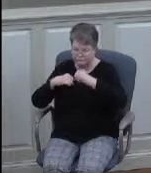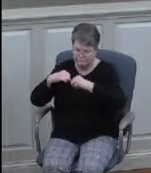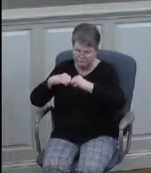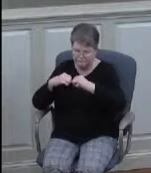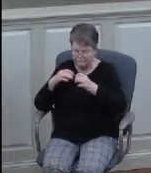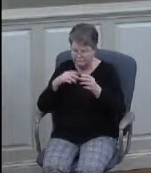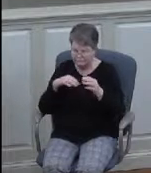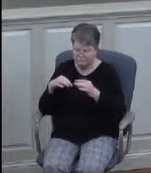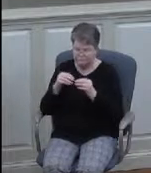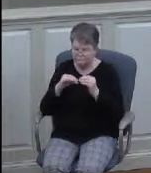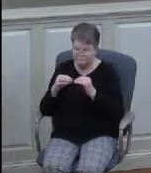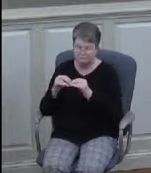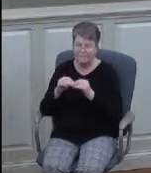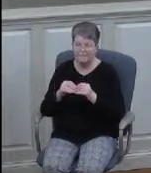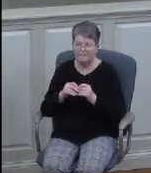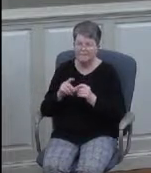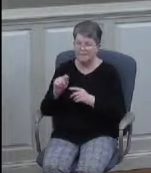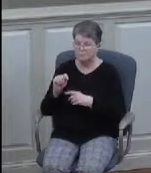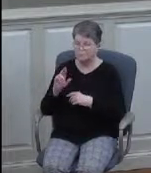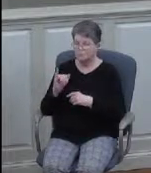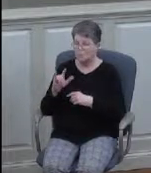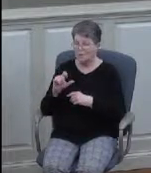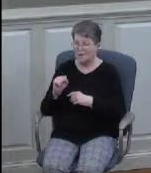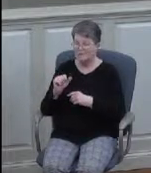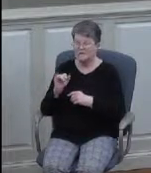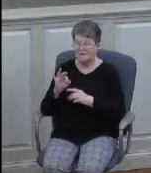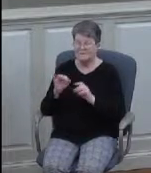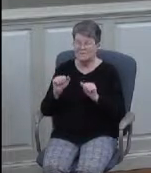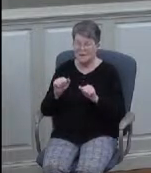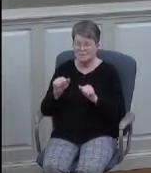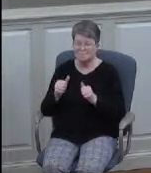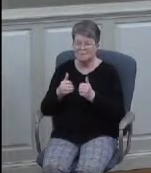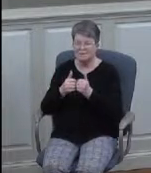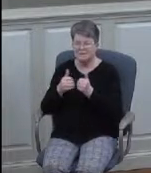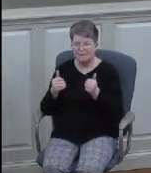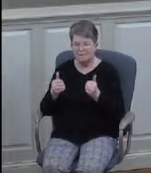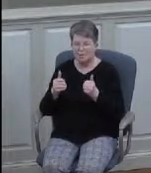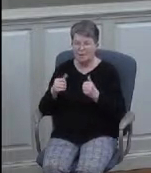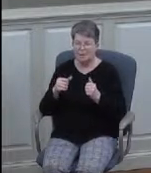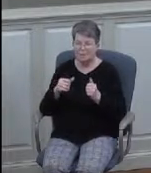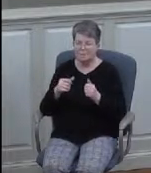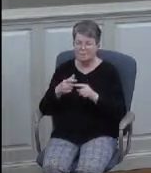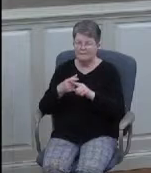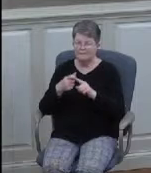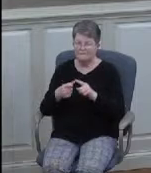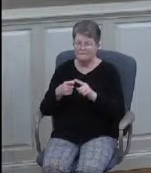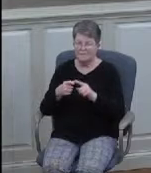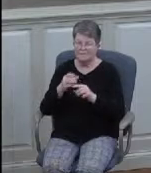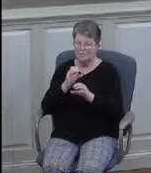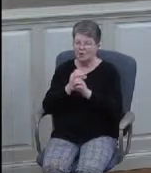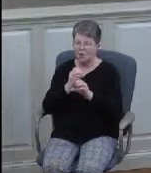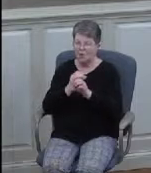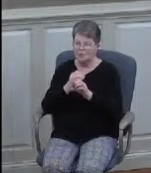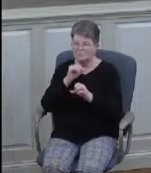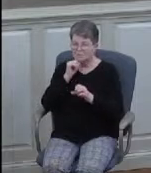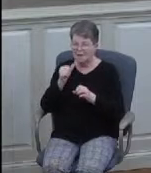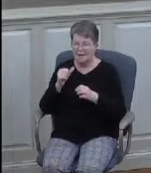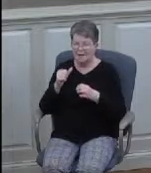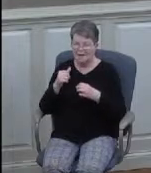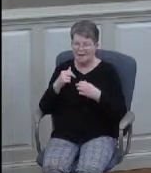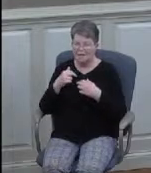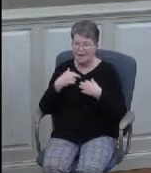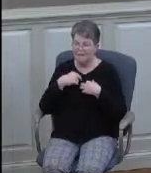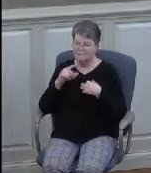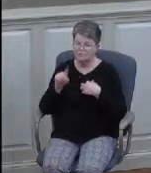to, is that the trails, and whenever possible, to separate the from the vehicles, to not have it just be a